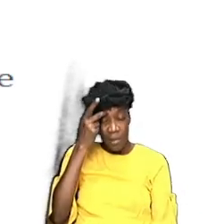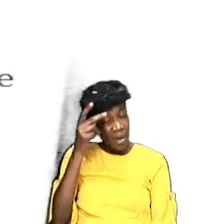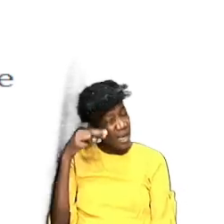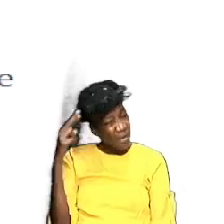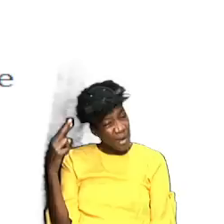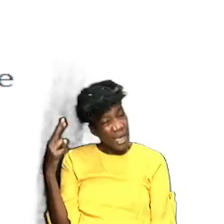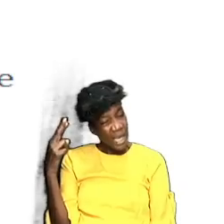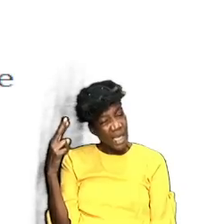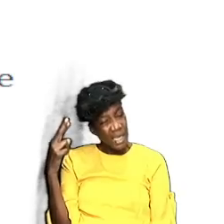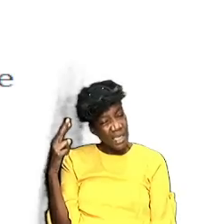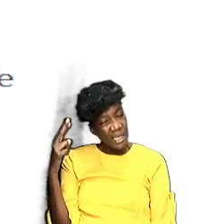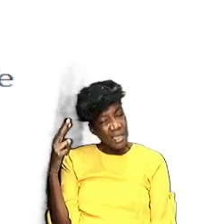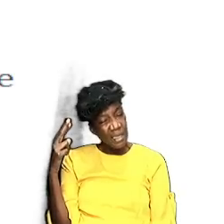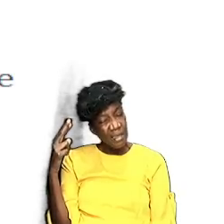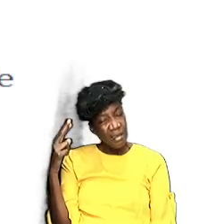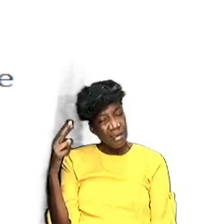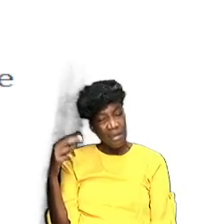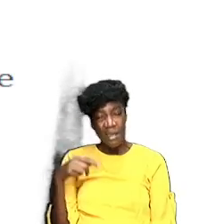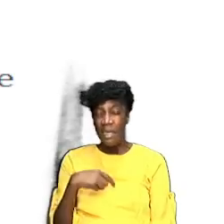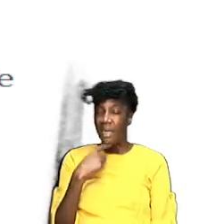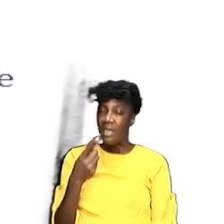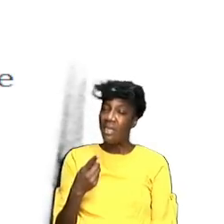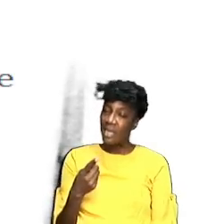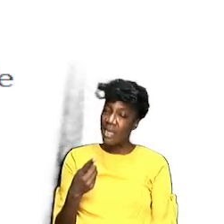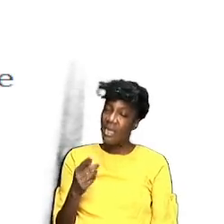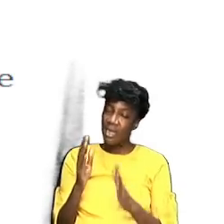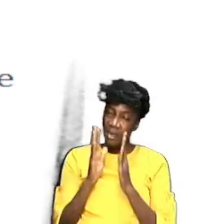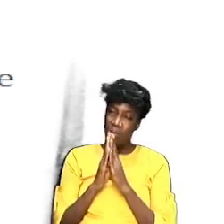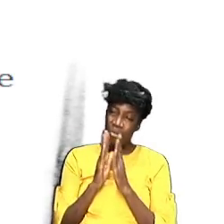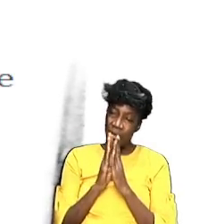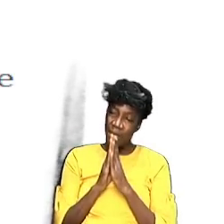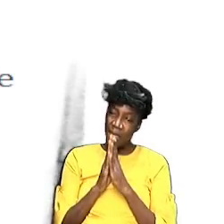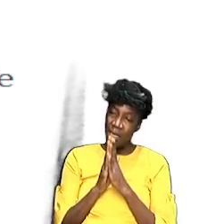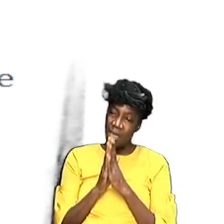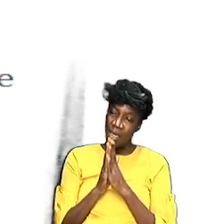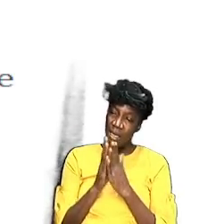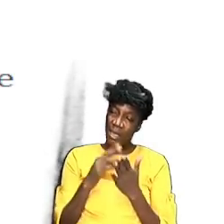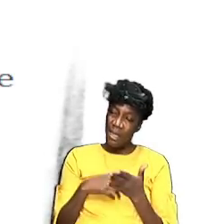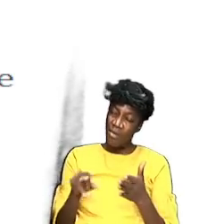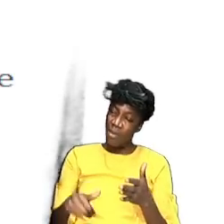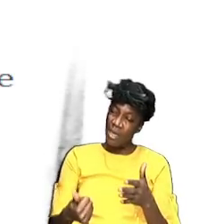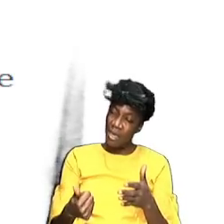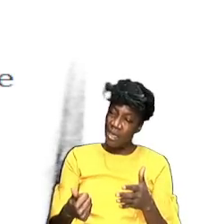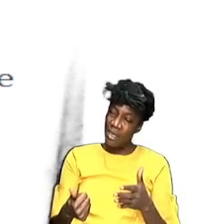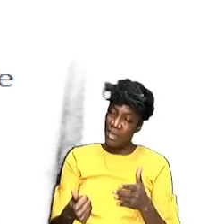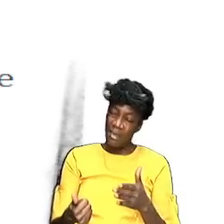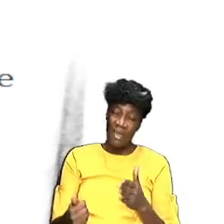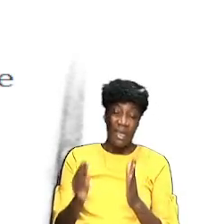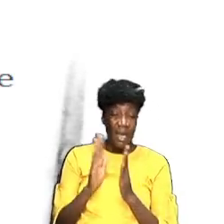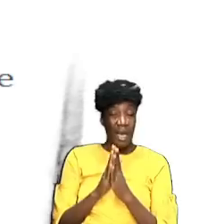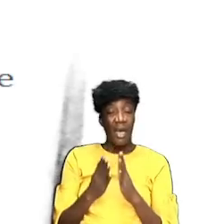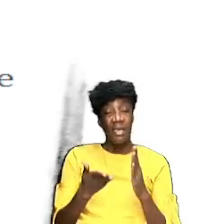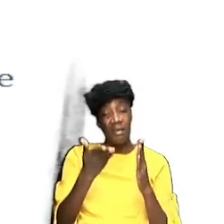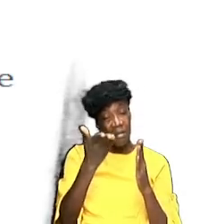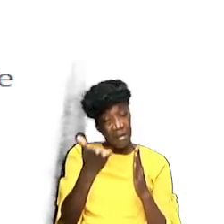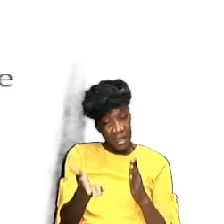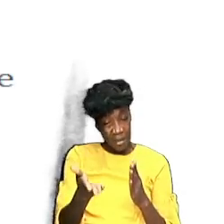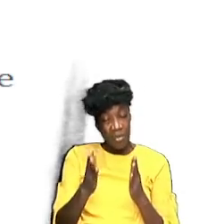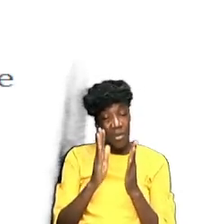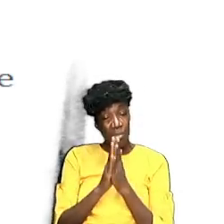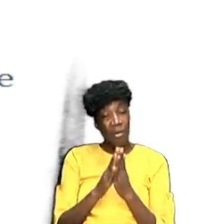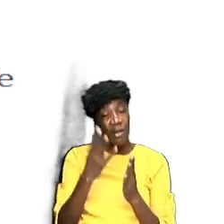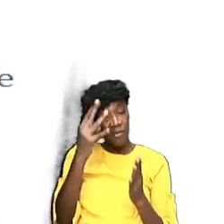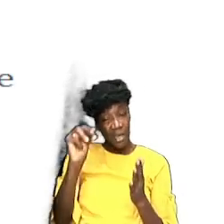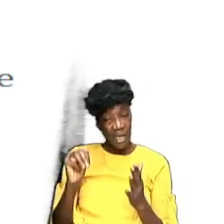his writing and telling the saints to pray, he went on to say, you can read the rest of the letter. He's saying, asking them to pray for him. Even to the point where he said